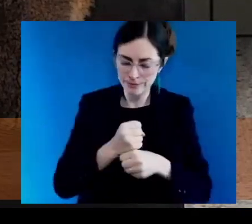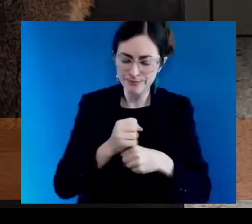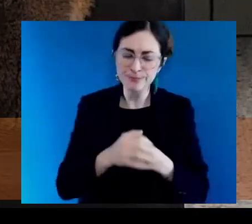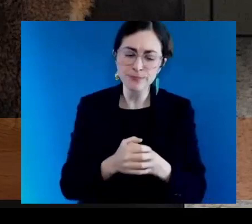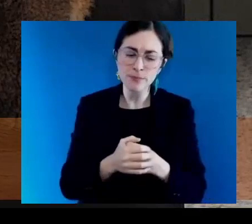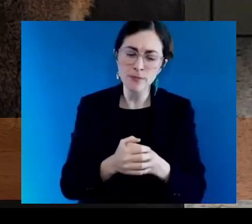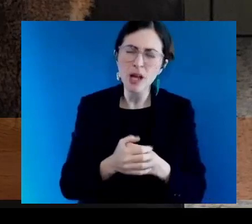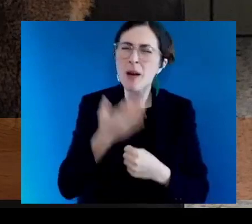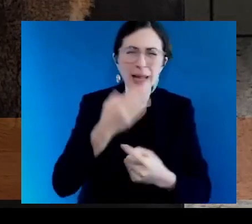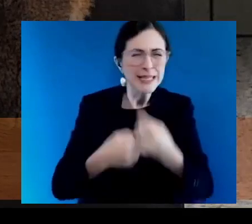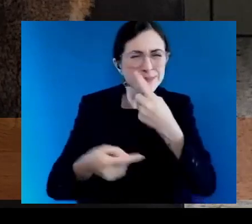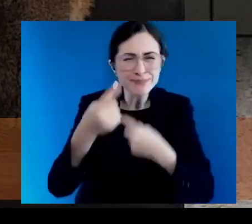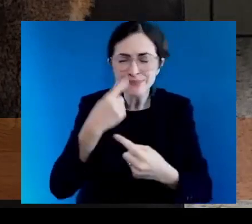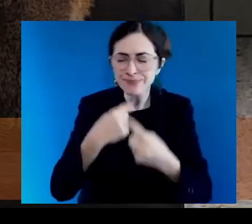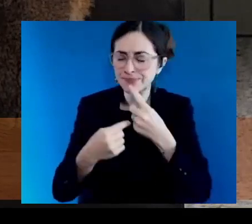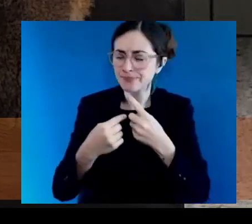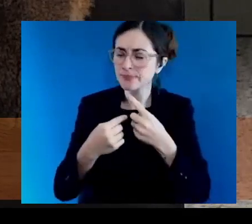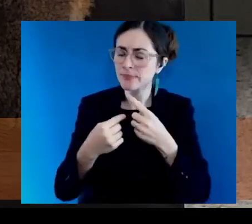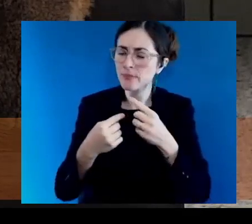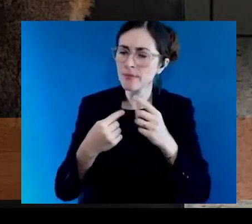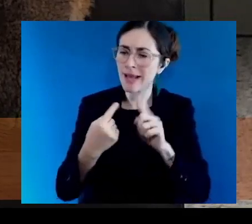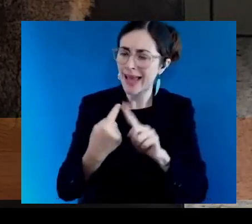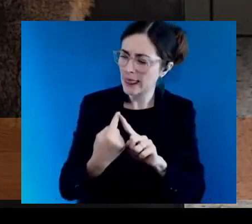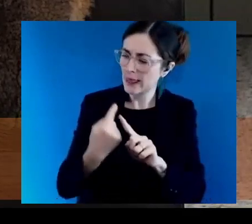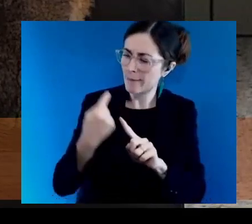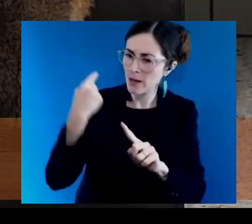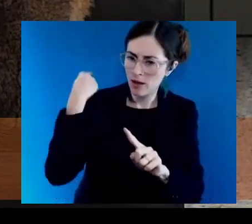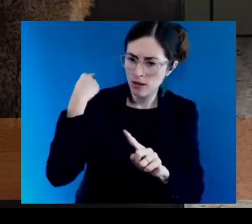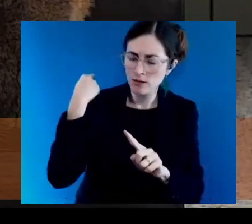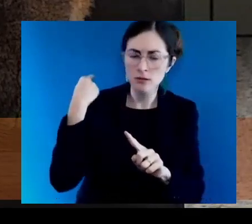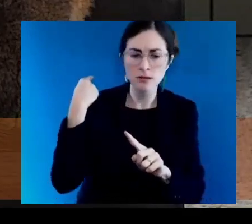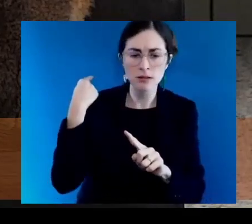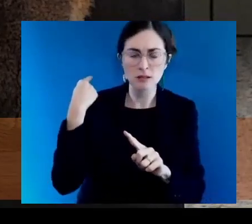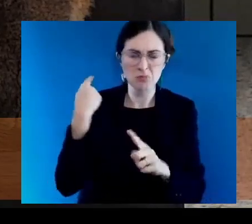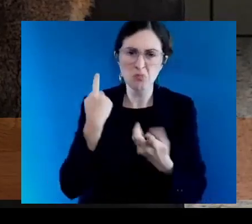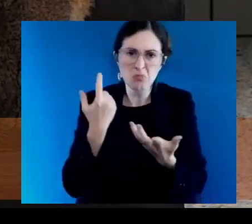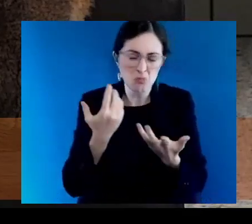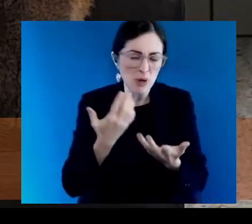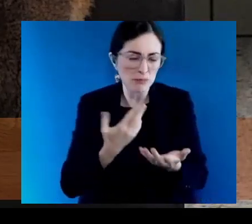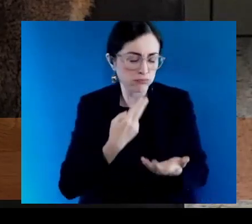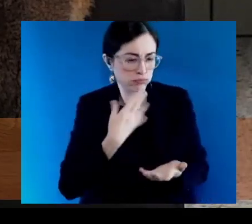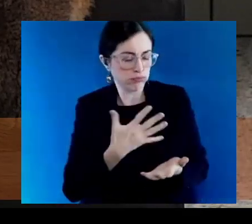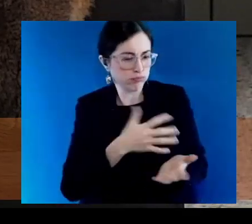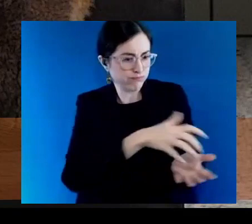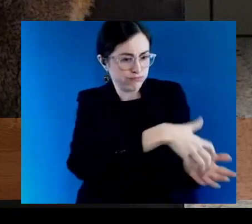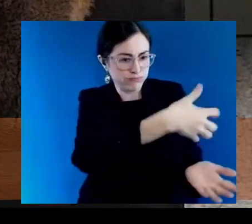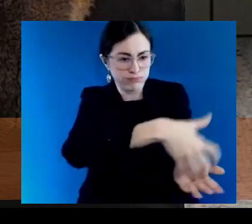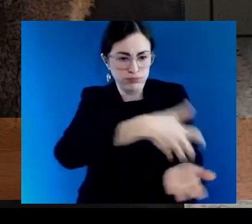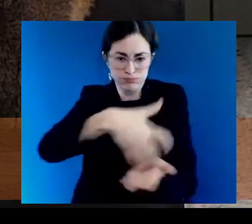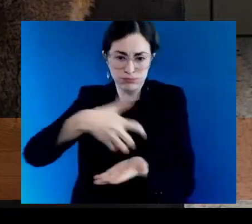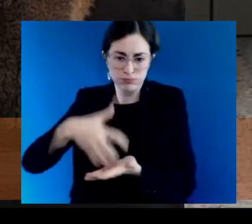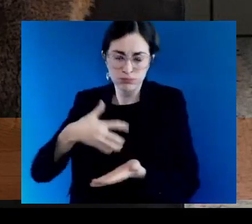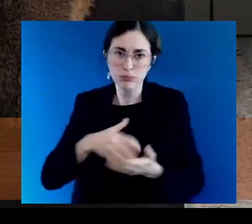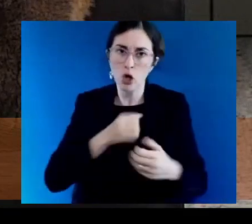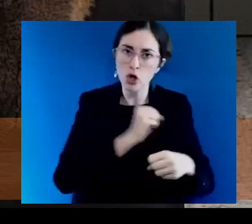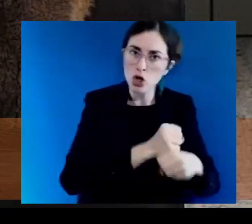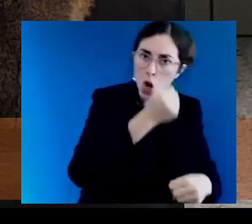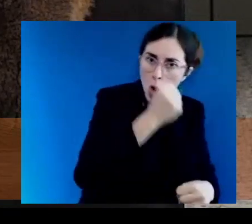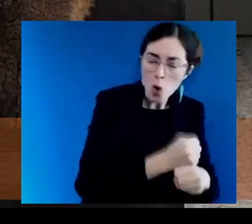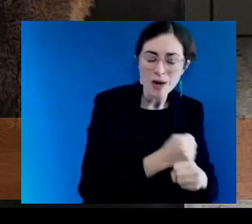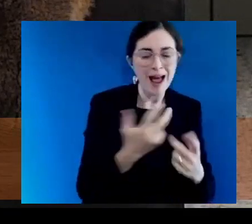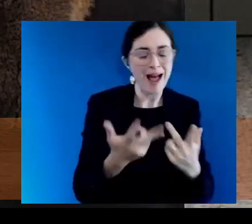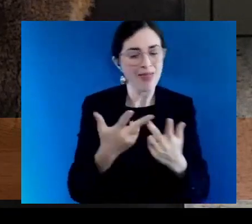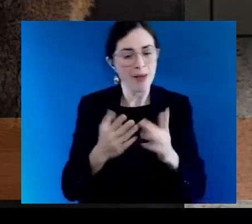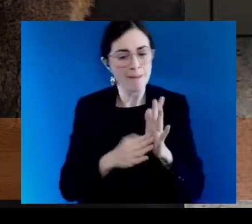how historically the exploitation of minerals and resources within Victoria dispossessed